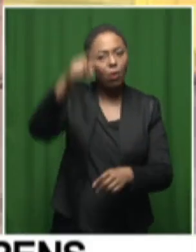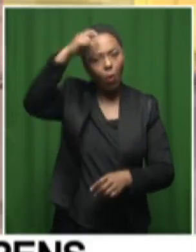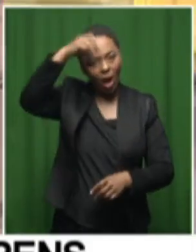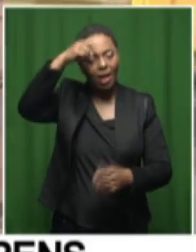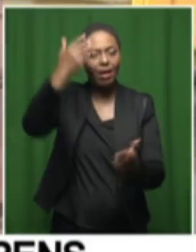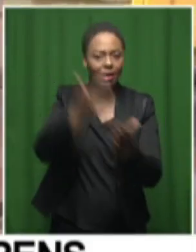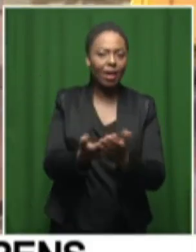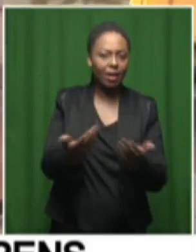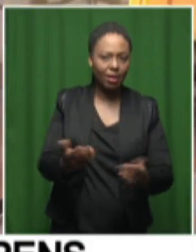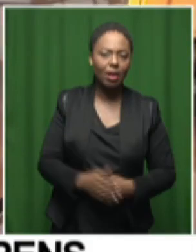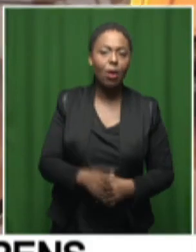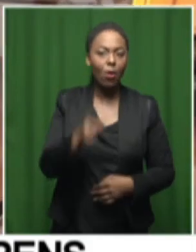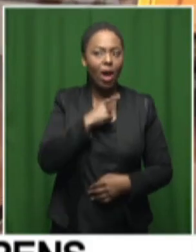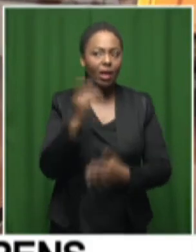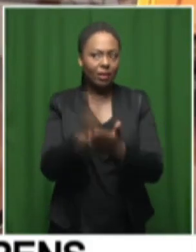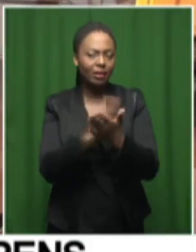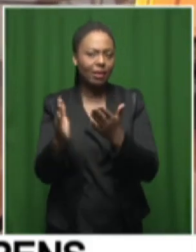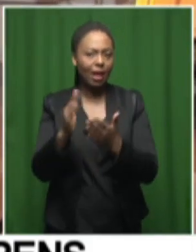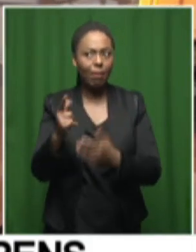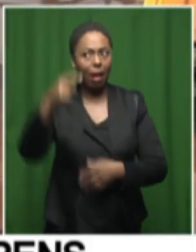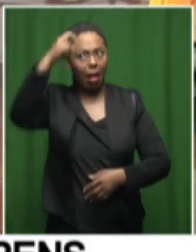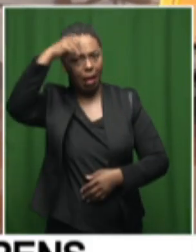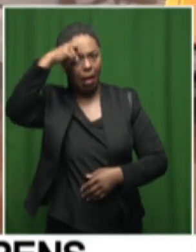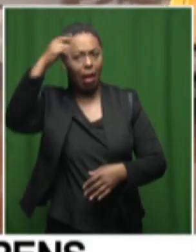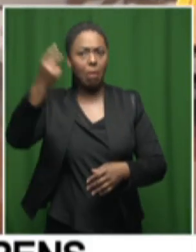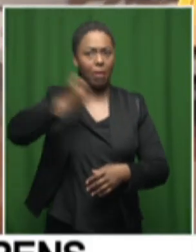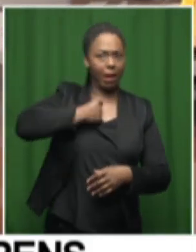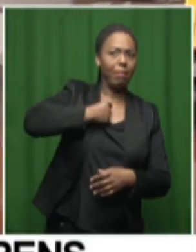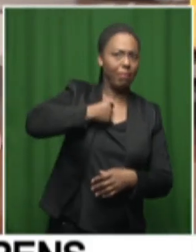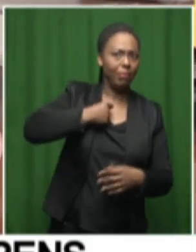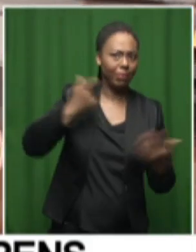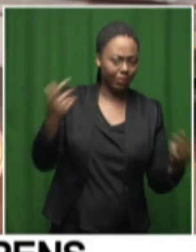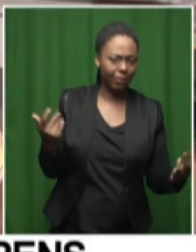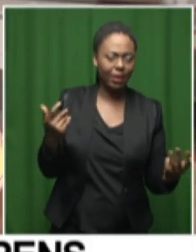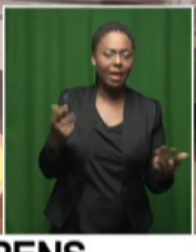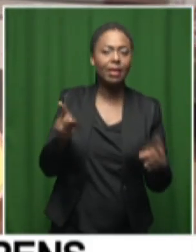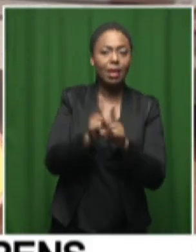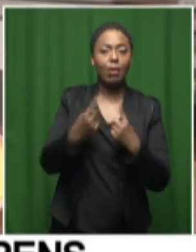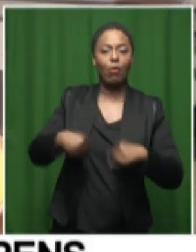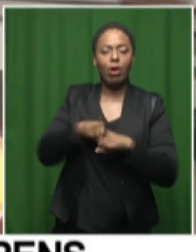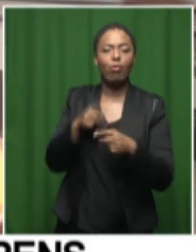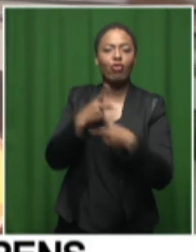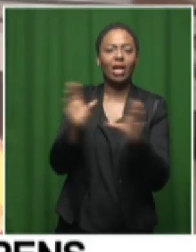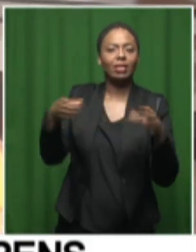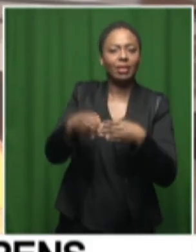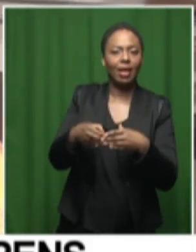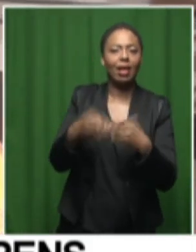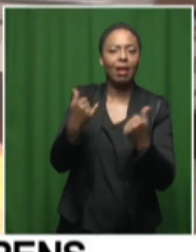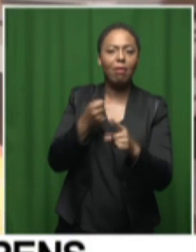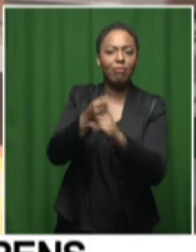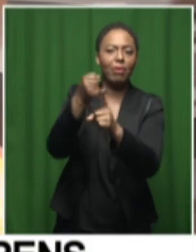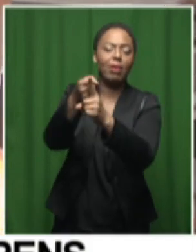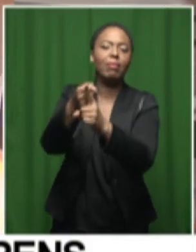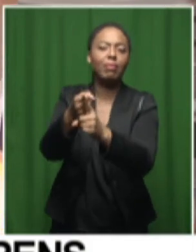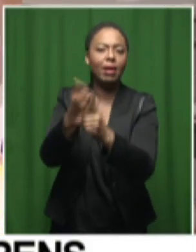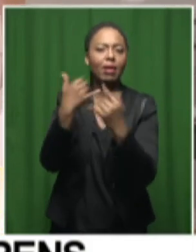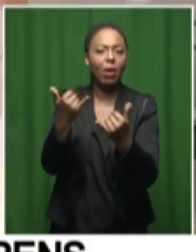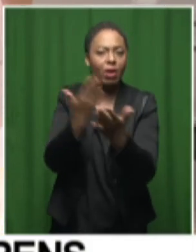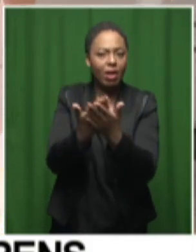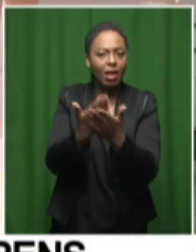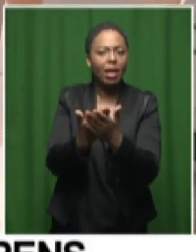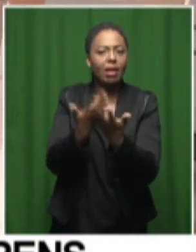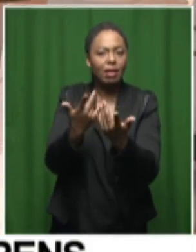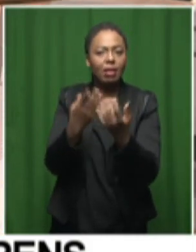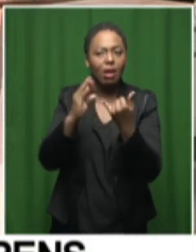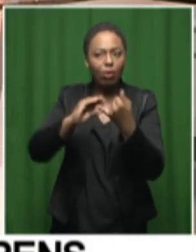sometimes challenge us as adults, but they also challenge us as a production to also say, we are already pushing the envelope. Can we leverage some of what